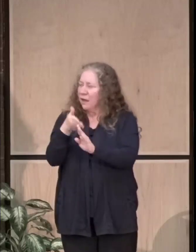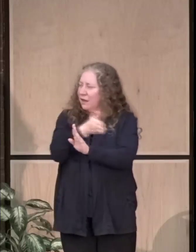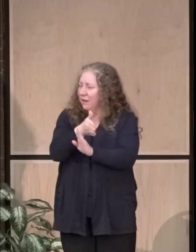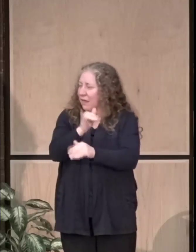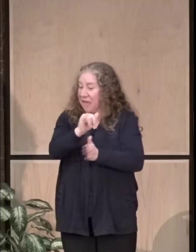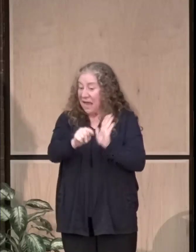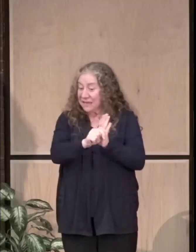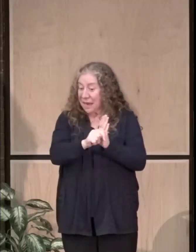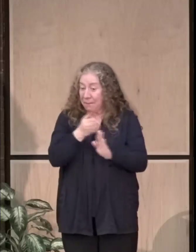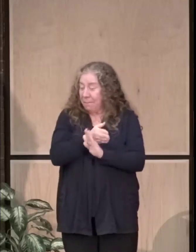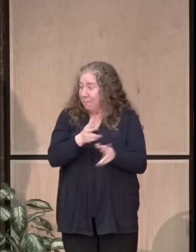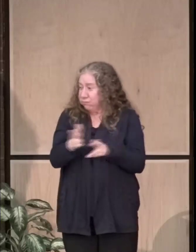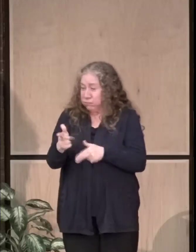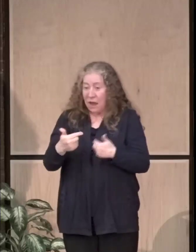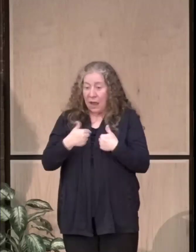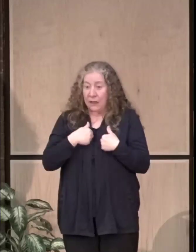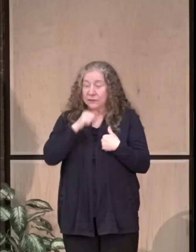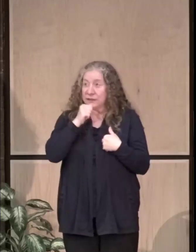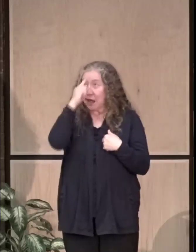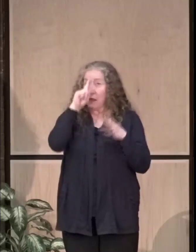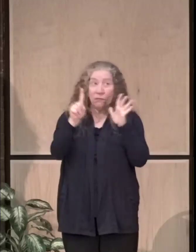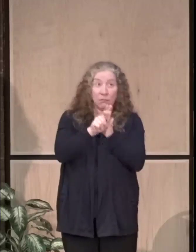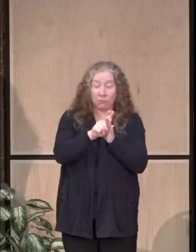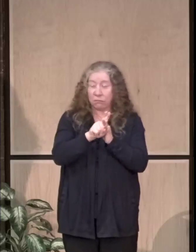But at that time, that had not occurred yet.